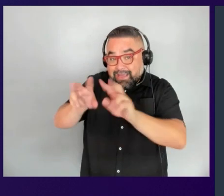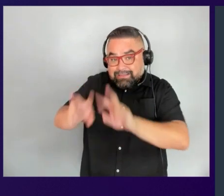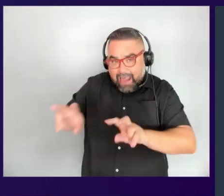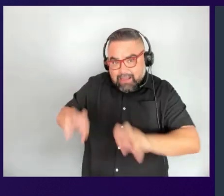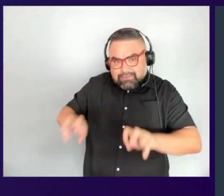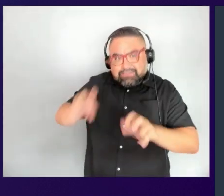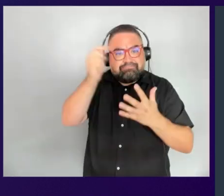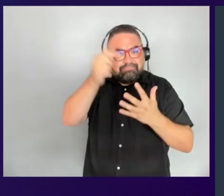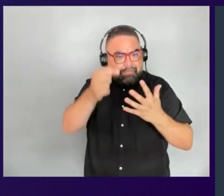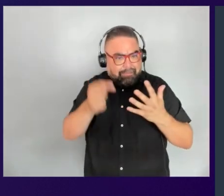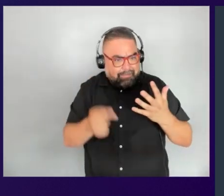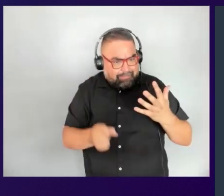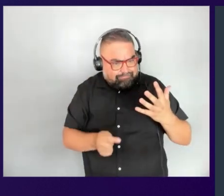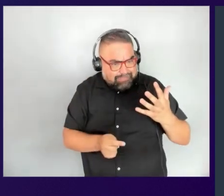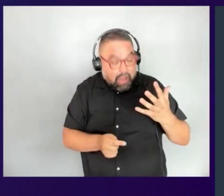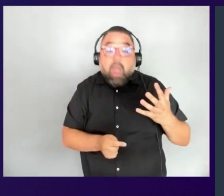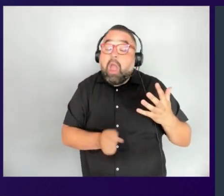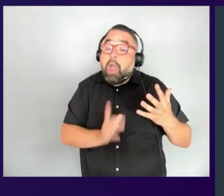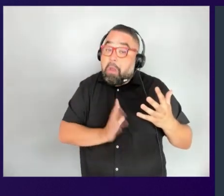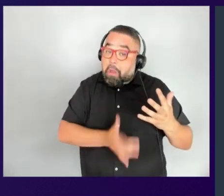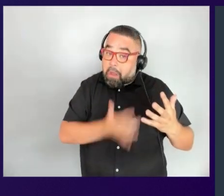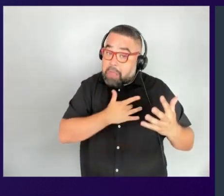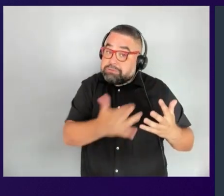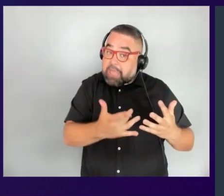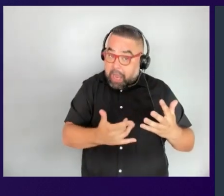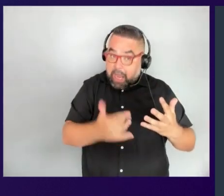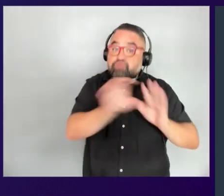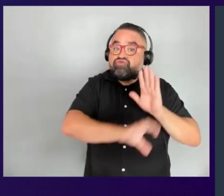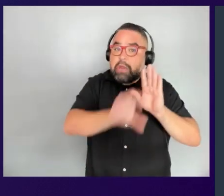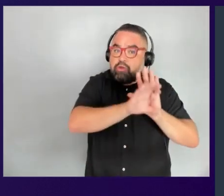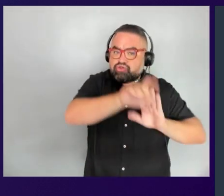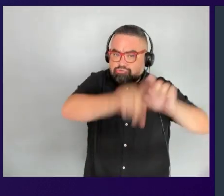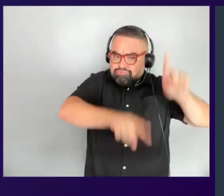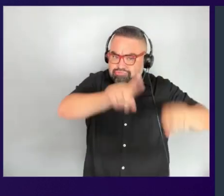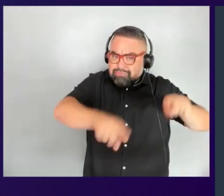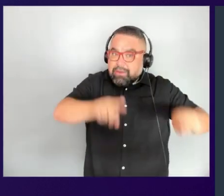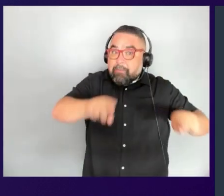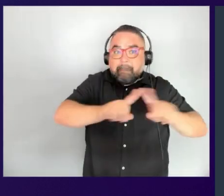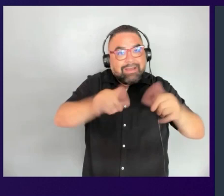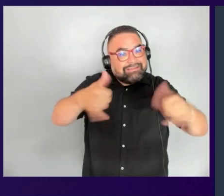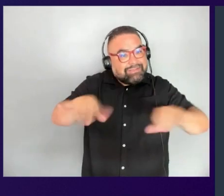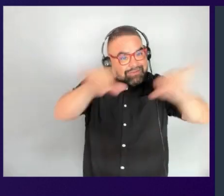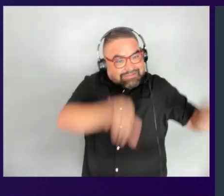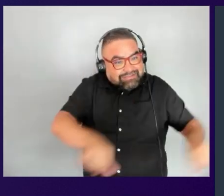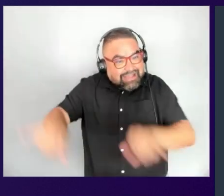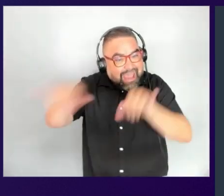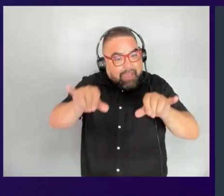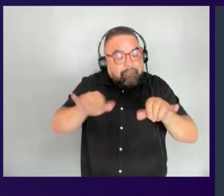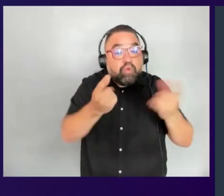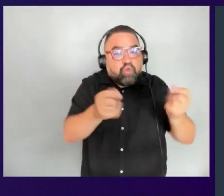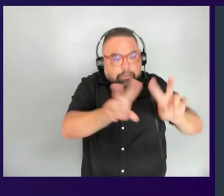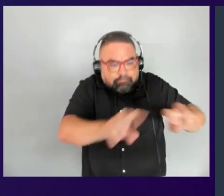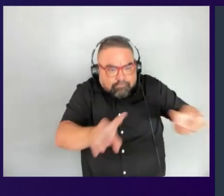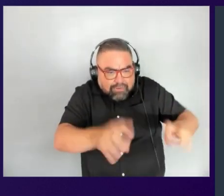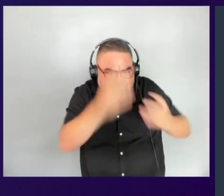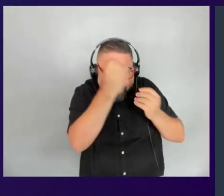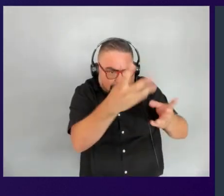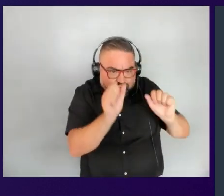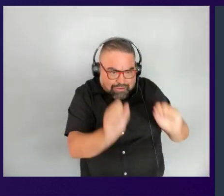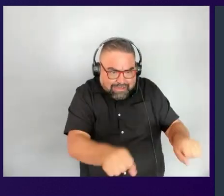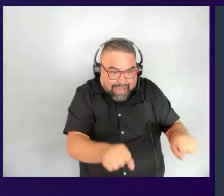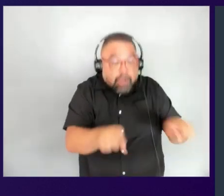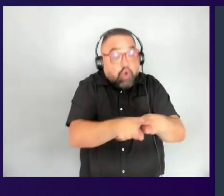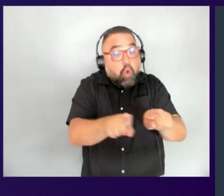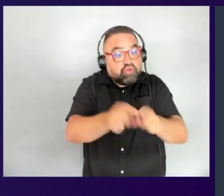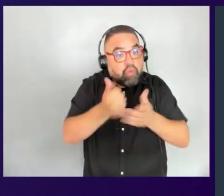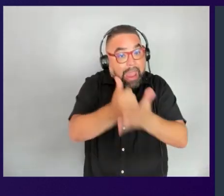similar characteristics. They read large data sets over several compute instances and benefit from Amazon S3's high elastic throughput when they scale up and